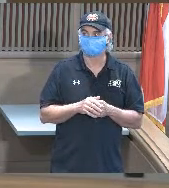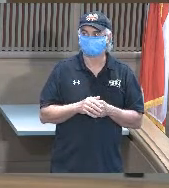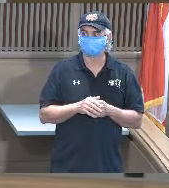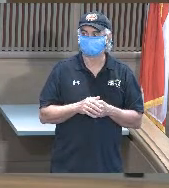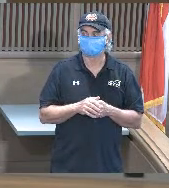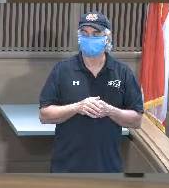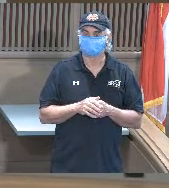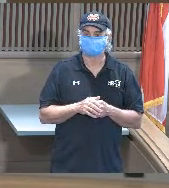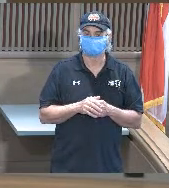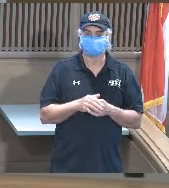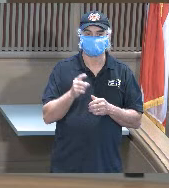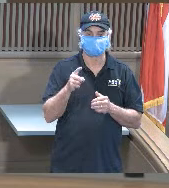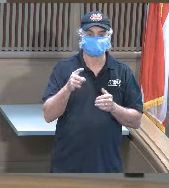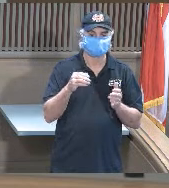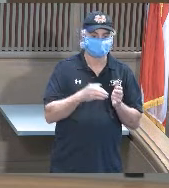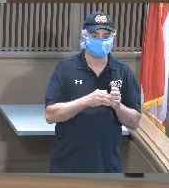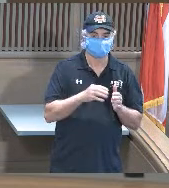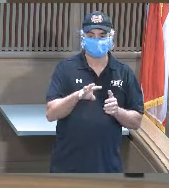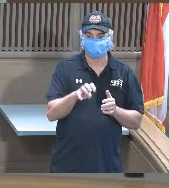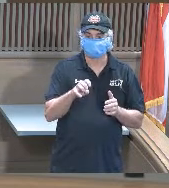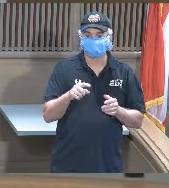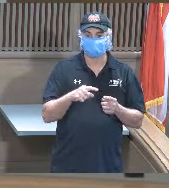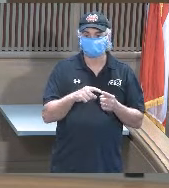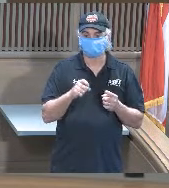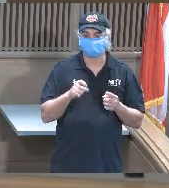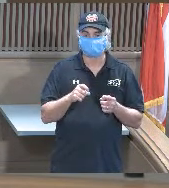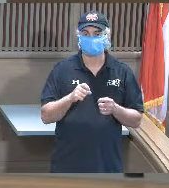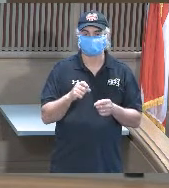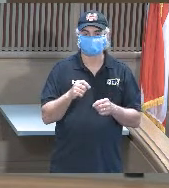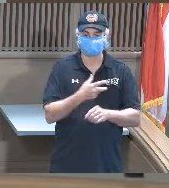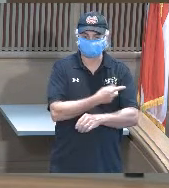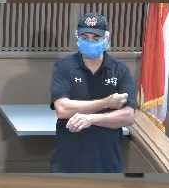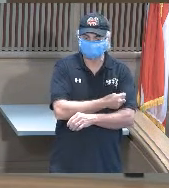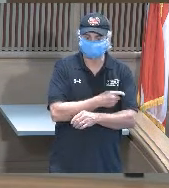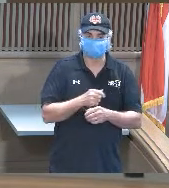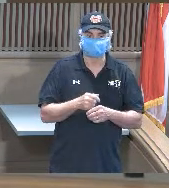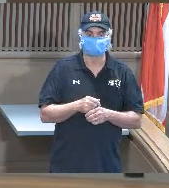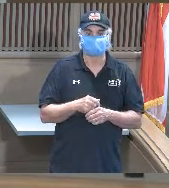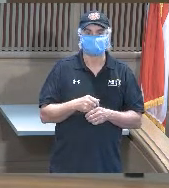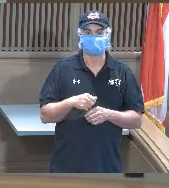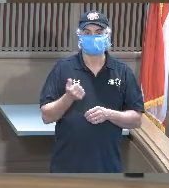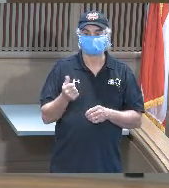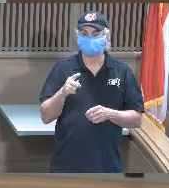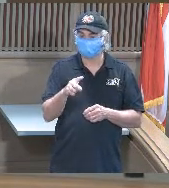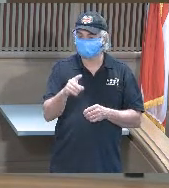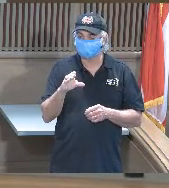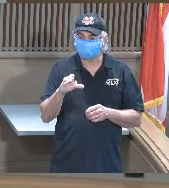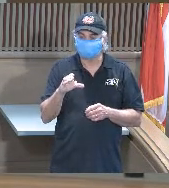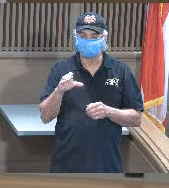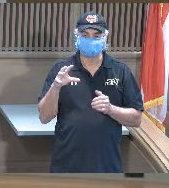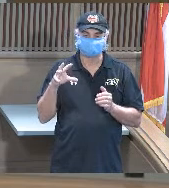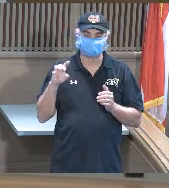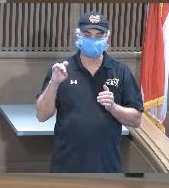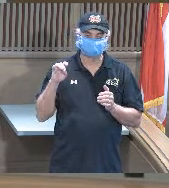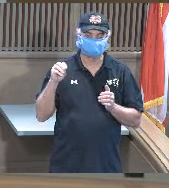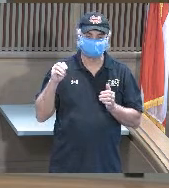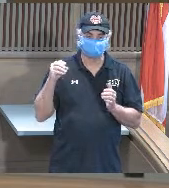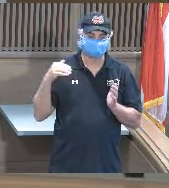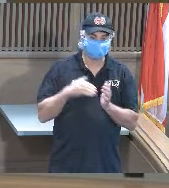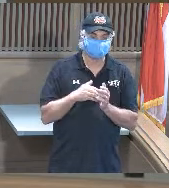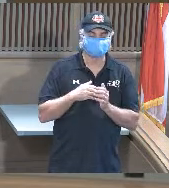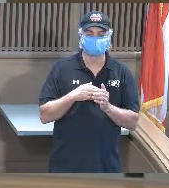were vaccinated. The rest were unvaccinated. So again, getting vaccinated puts you in a much better position in order to